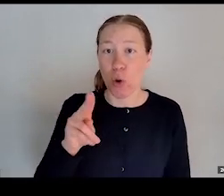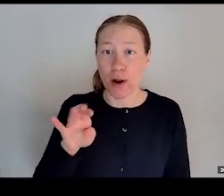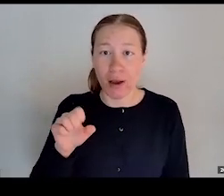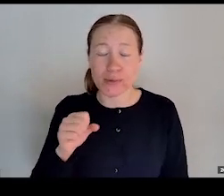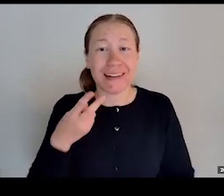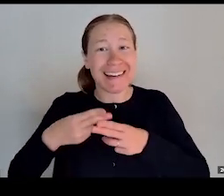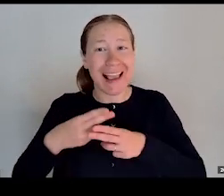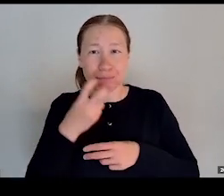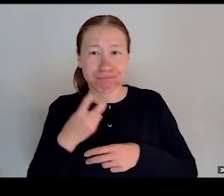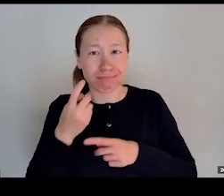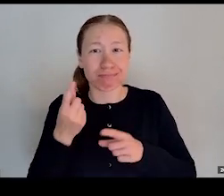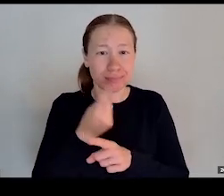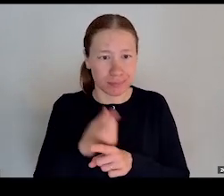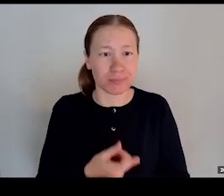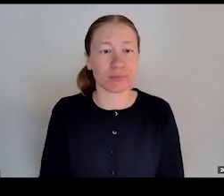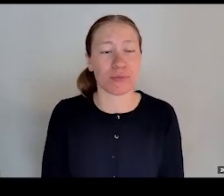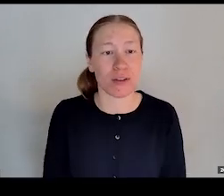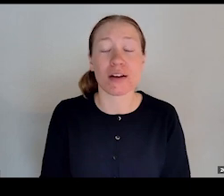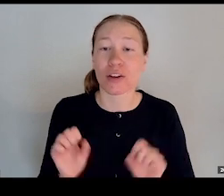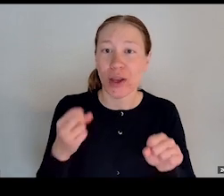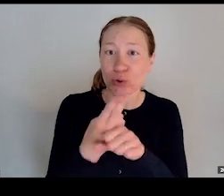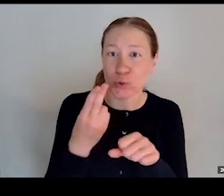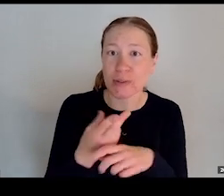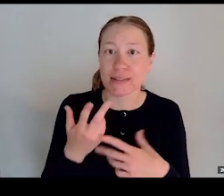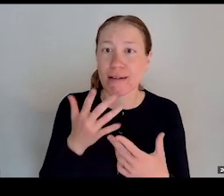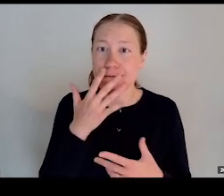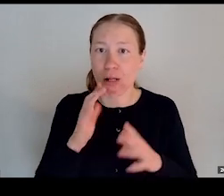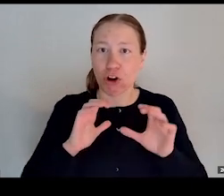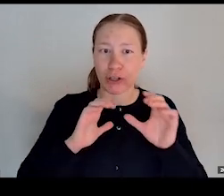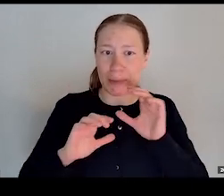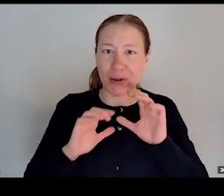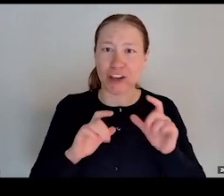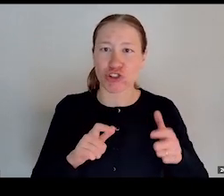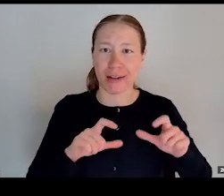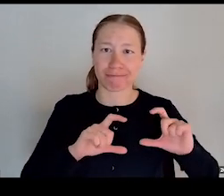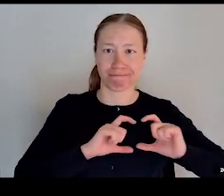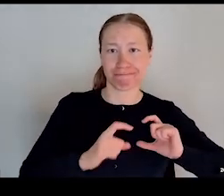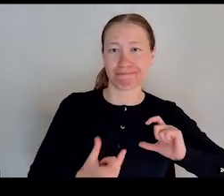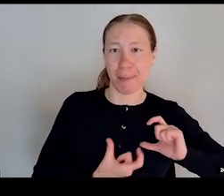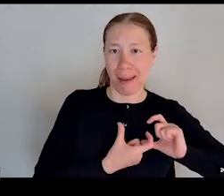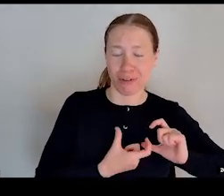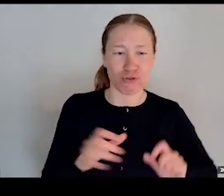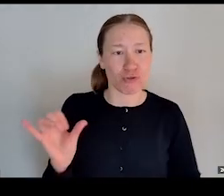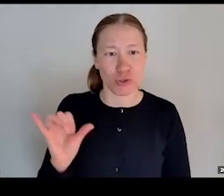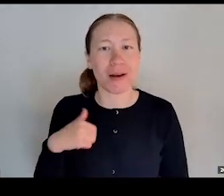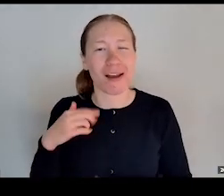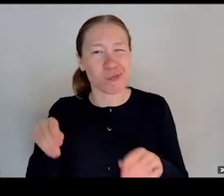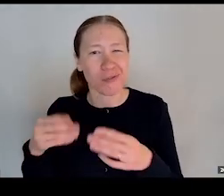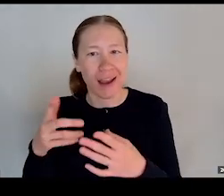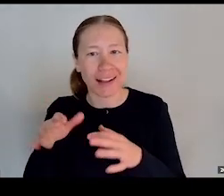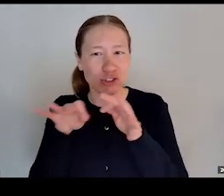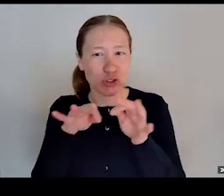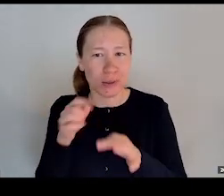names, and even utilizing color communication badges. And I've linked a description on what that is here on